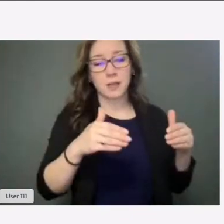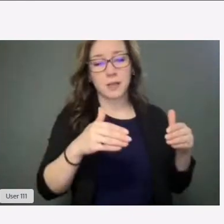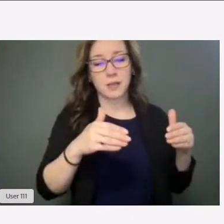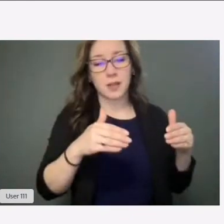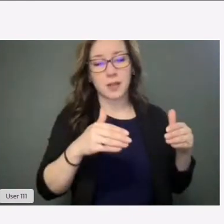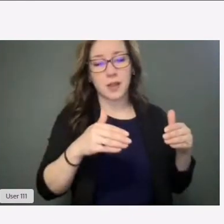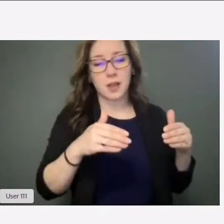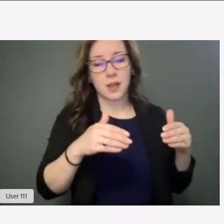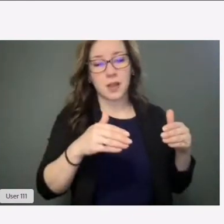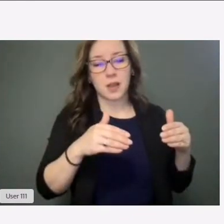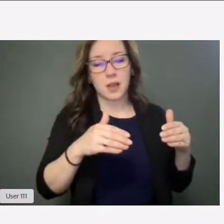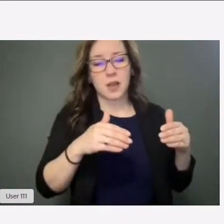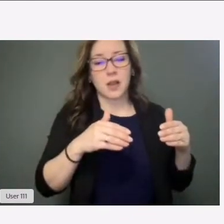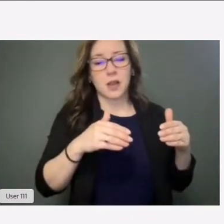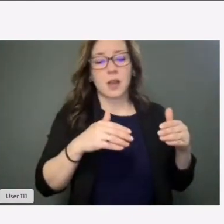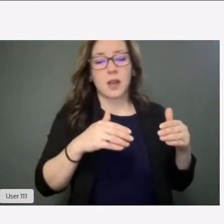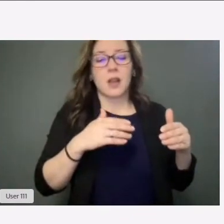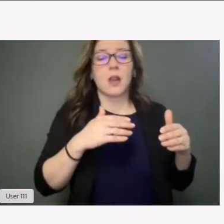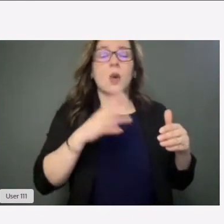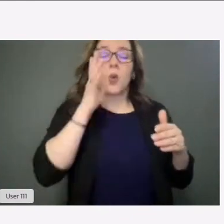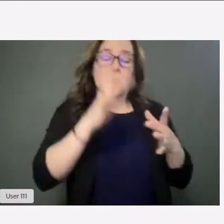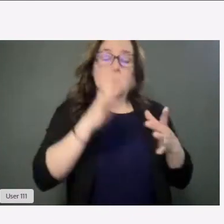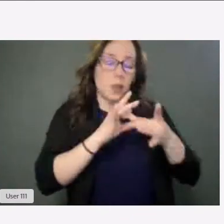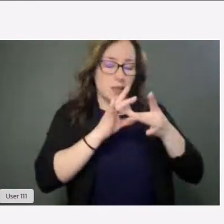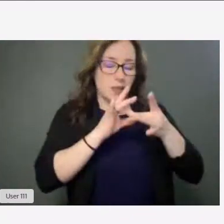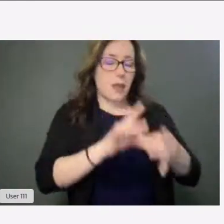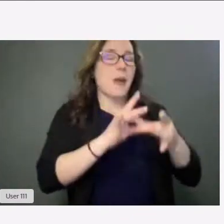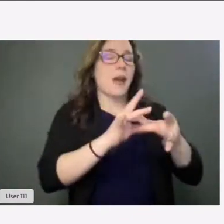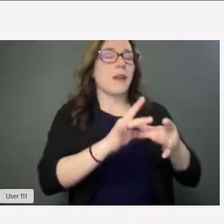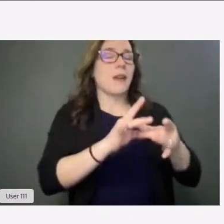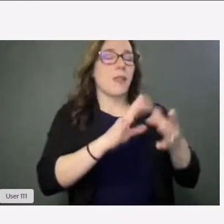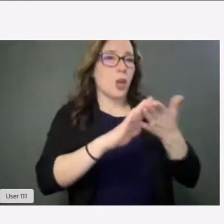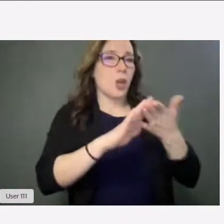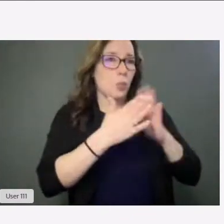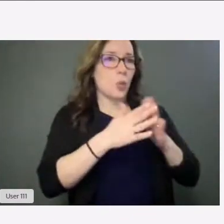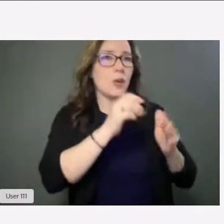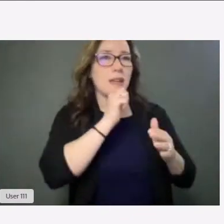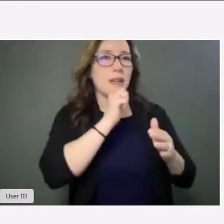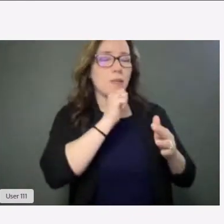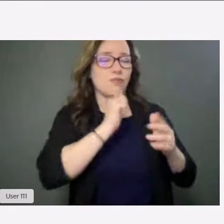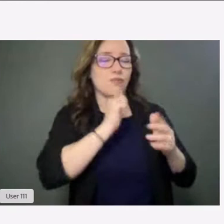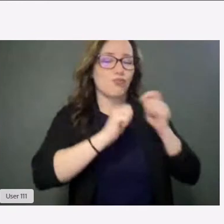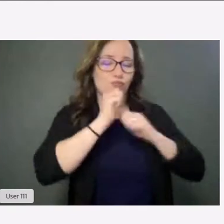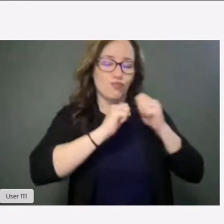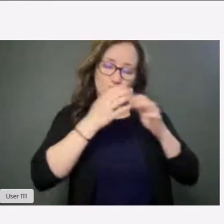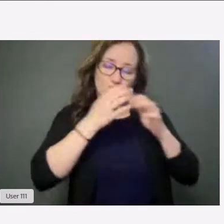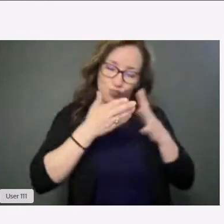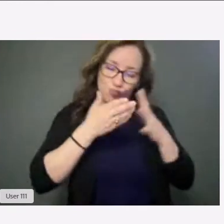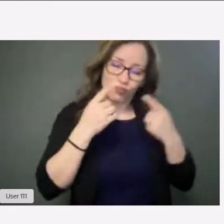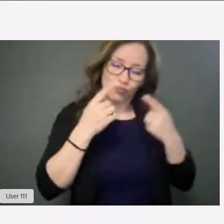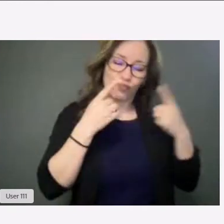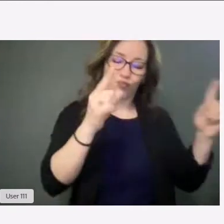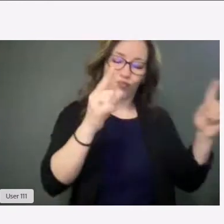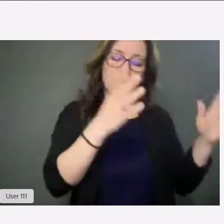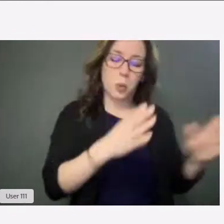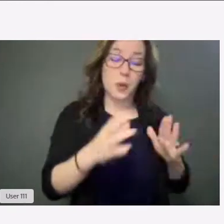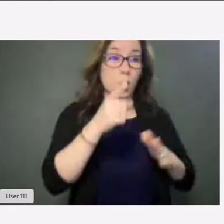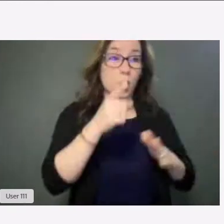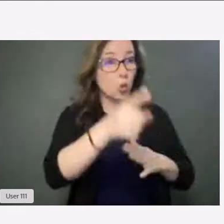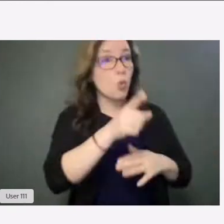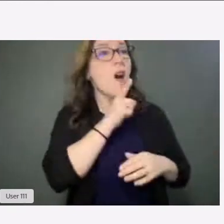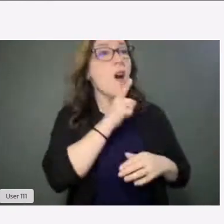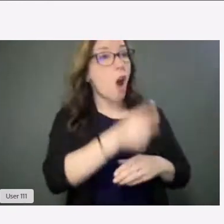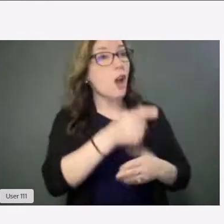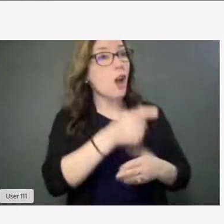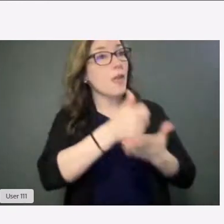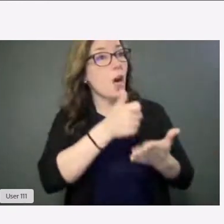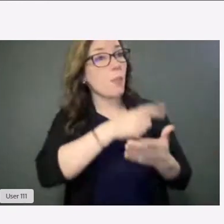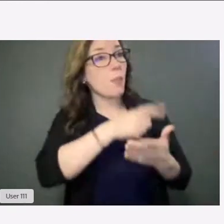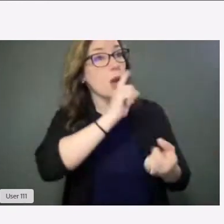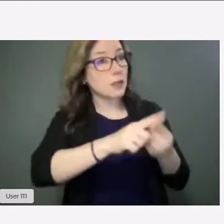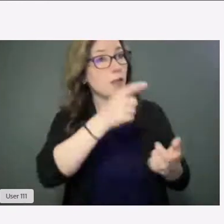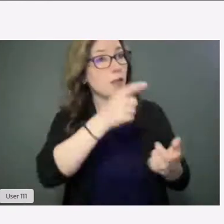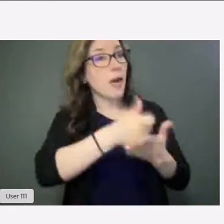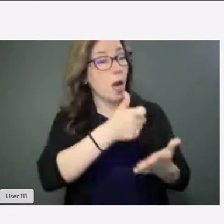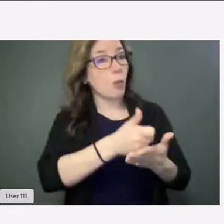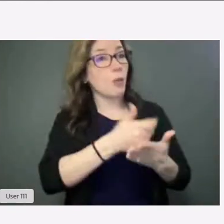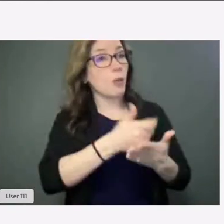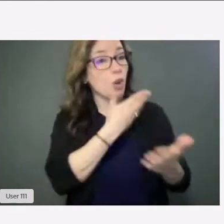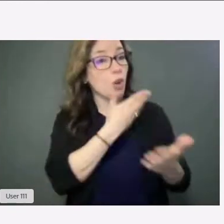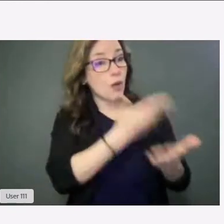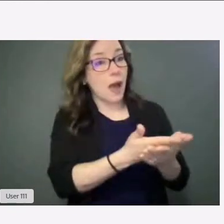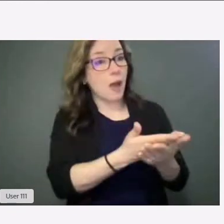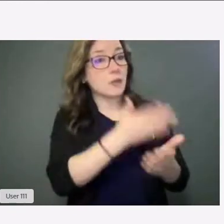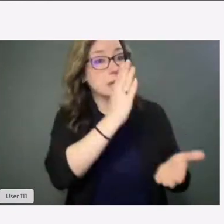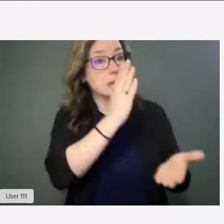and it does tie back to the community resilience preparedness, kind of we do emphasize, like, you know, you are the help until the help arrives, you know, stop the bleed, those types of